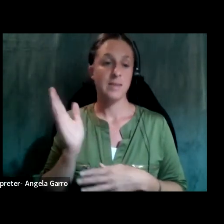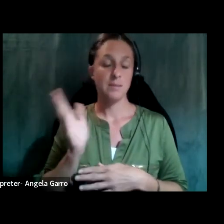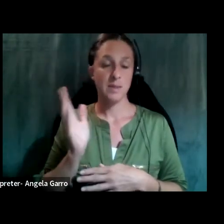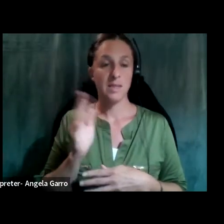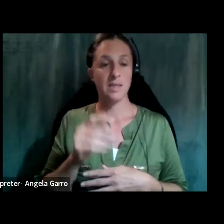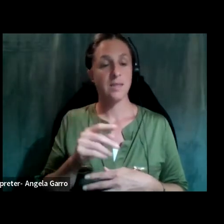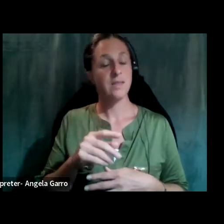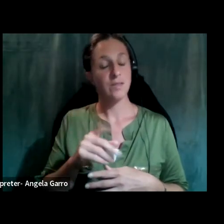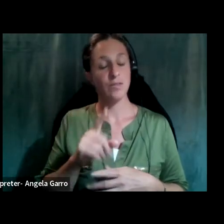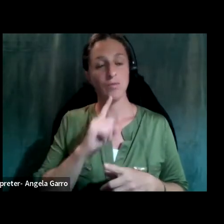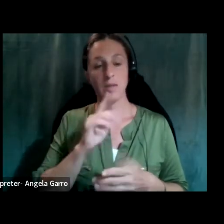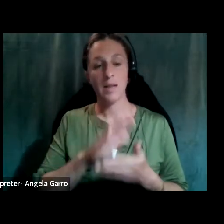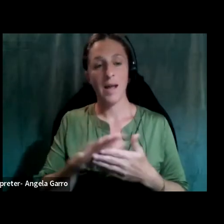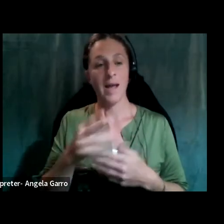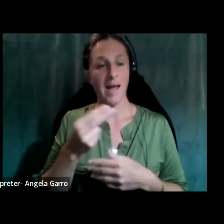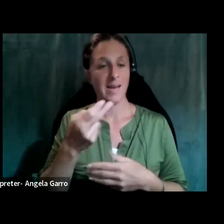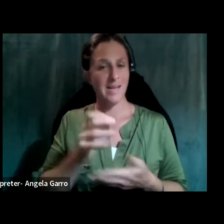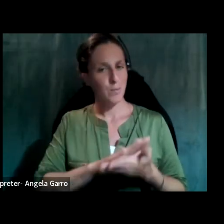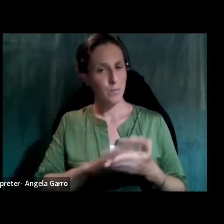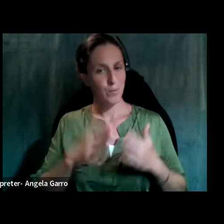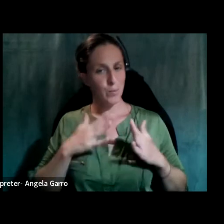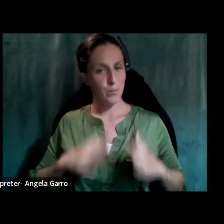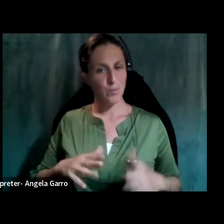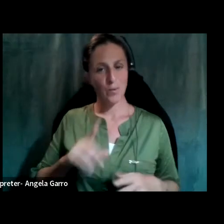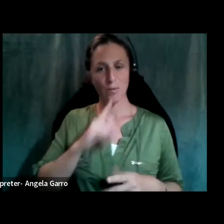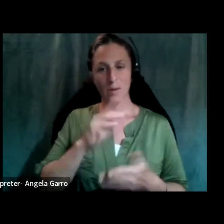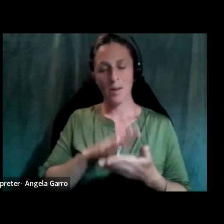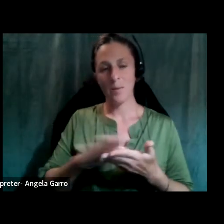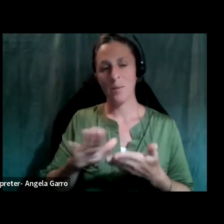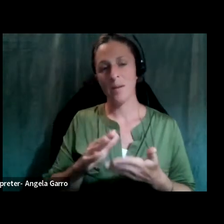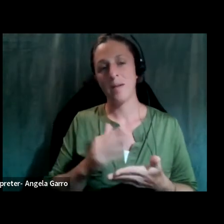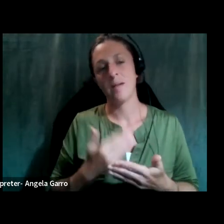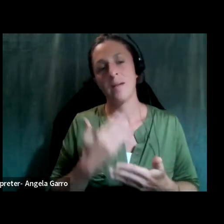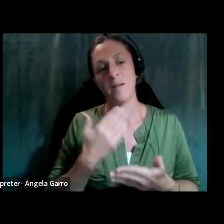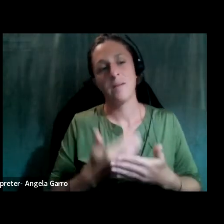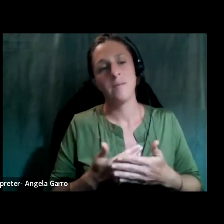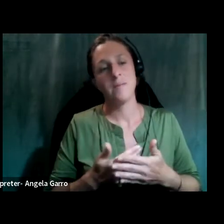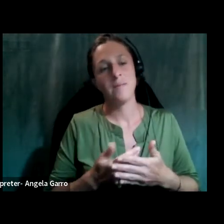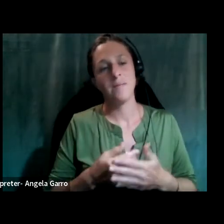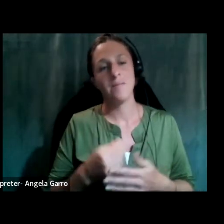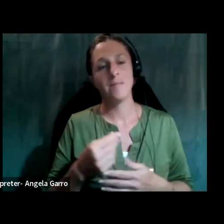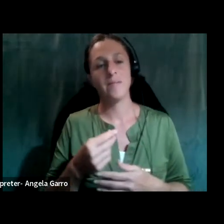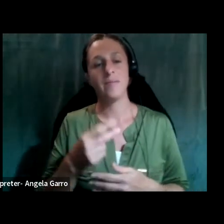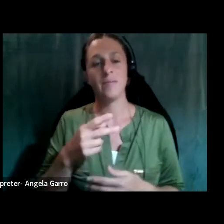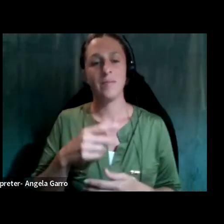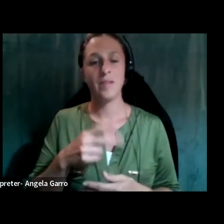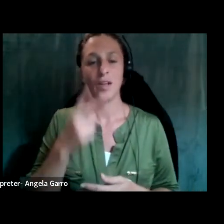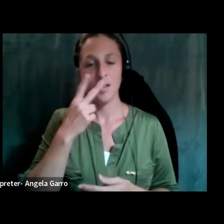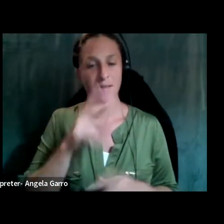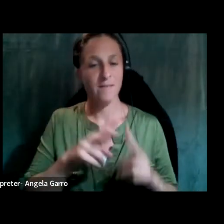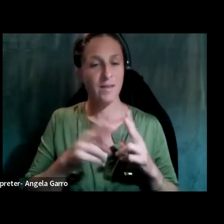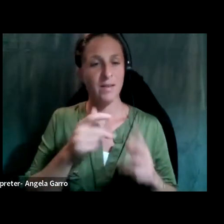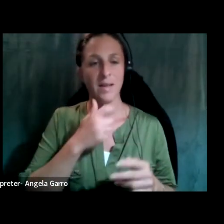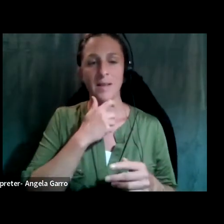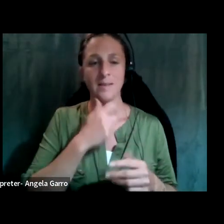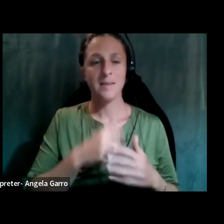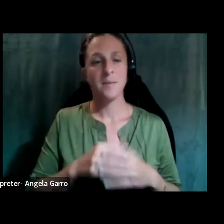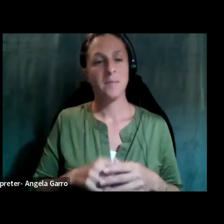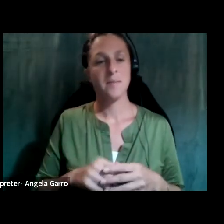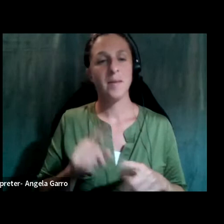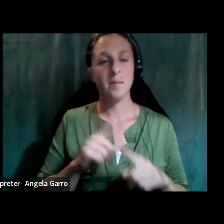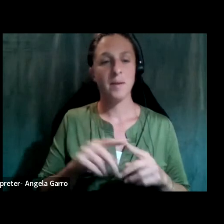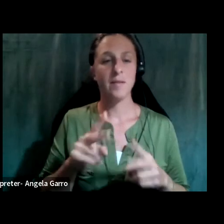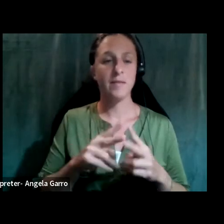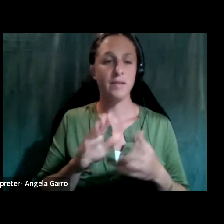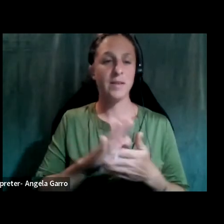well. Oh, yeah. He looked really handsome. But it was nice.